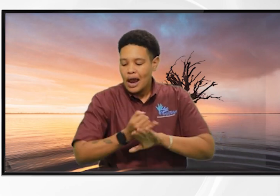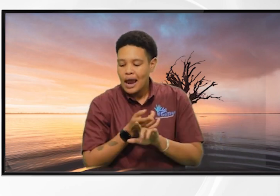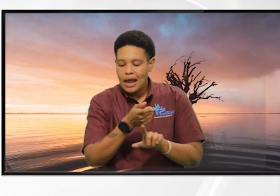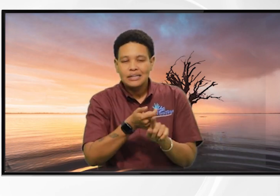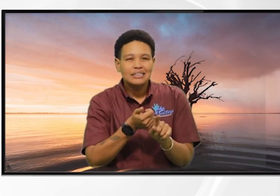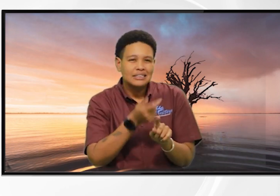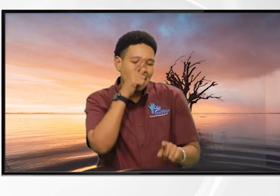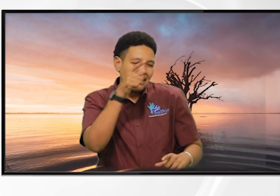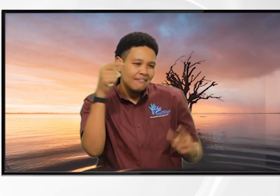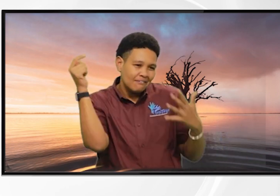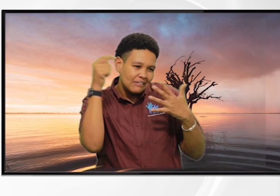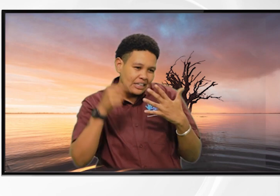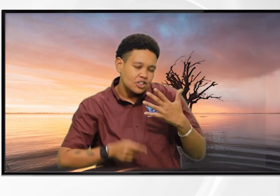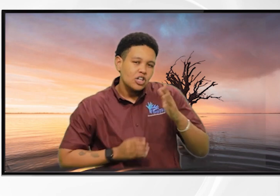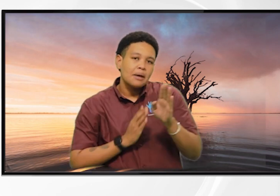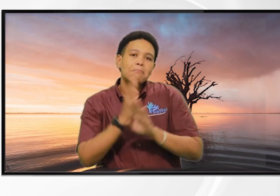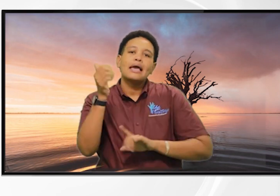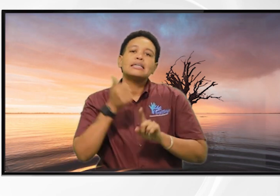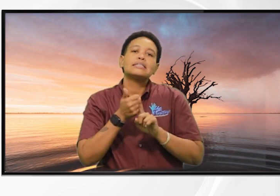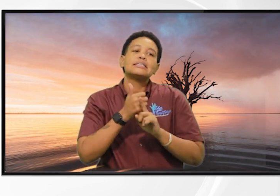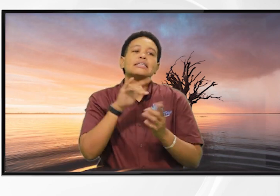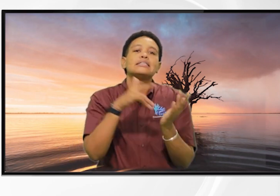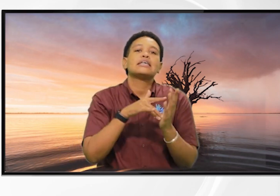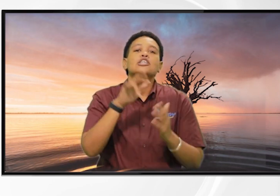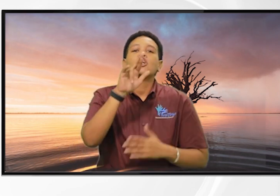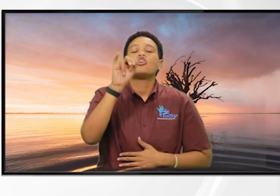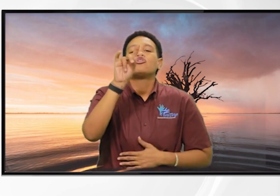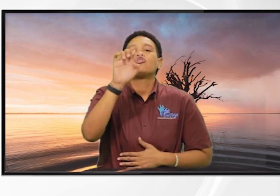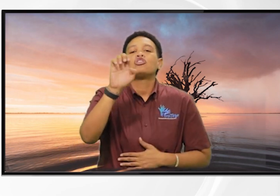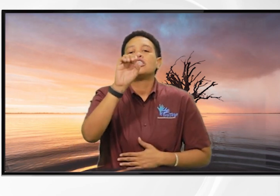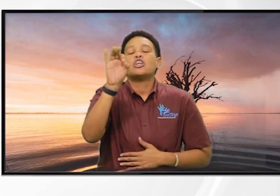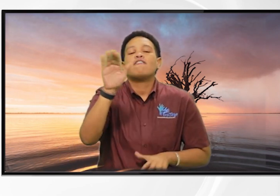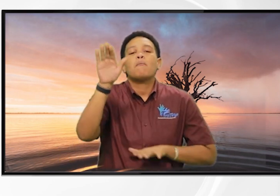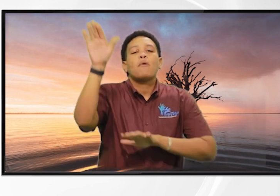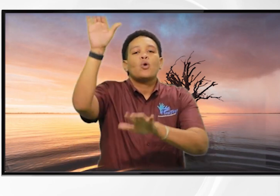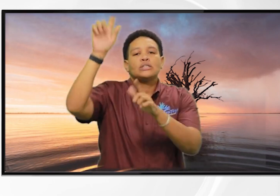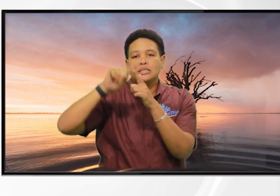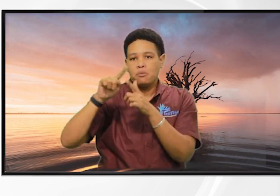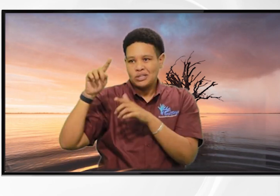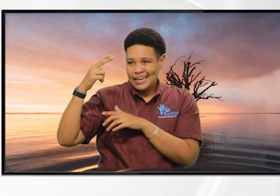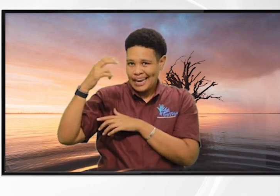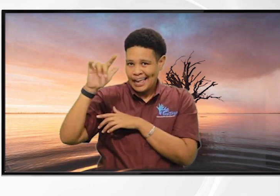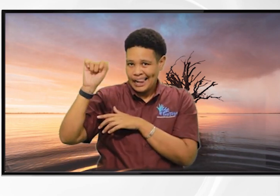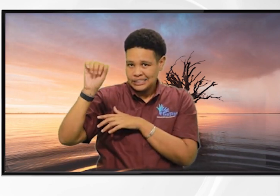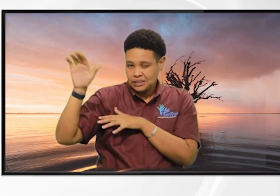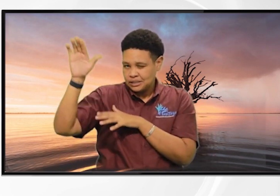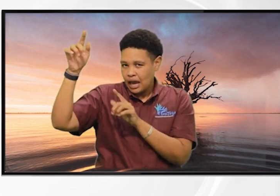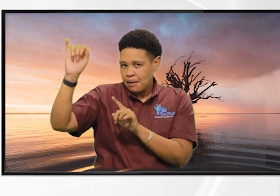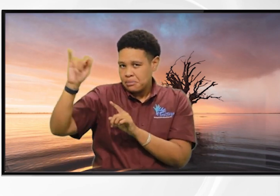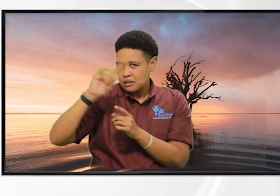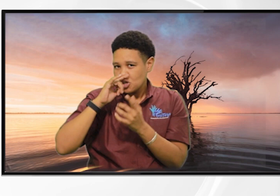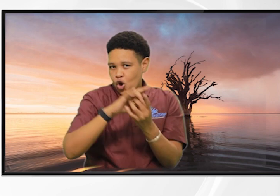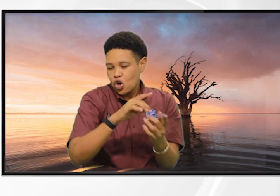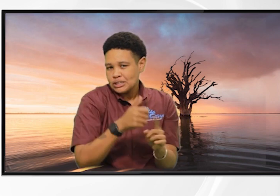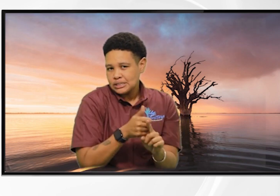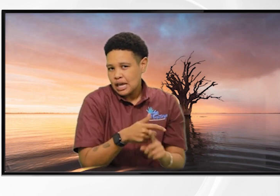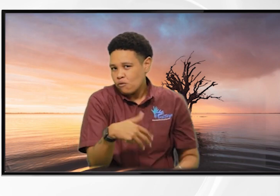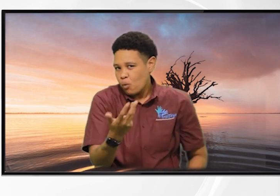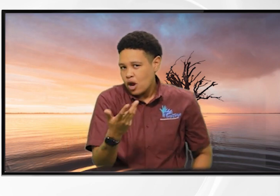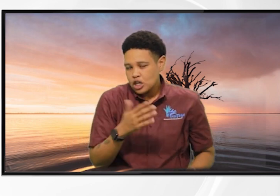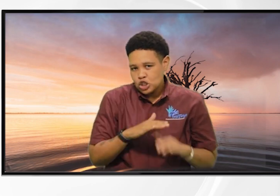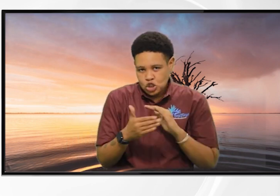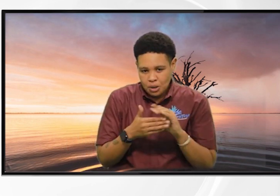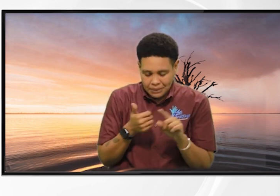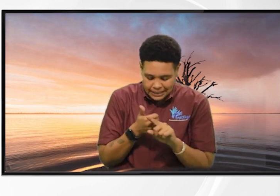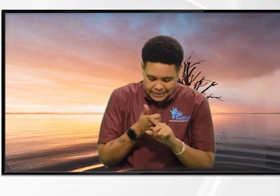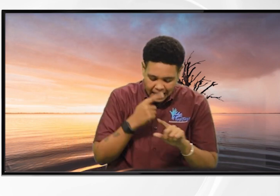features, mainly the central ridge of mountains and hills. And that's according to the